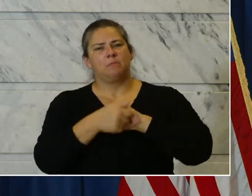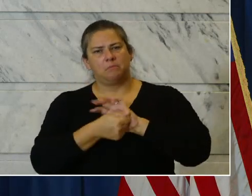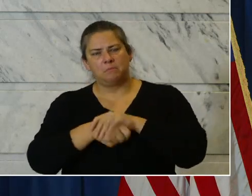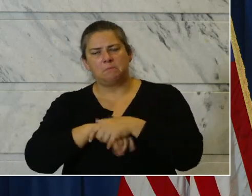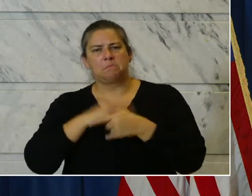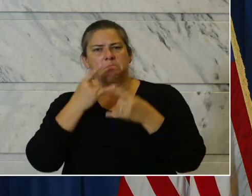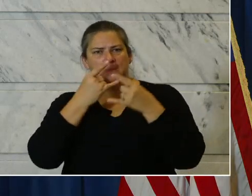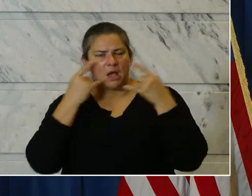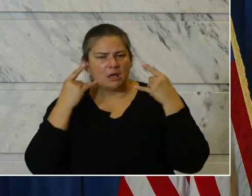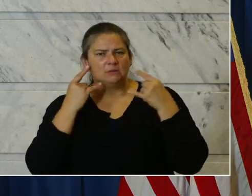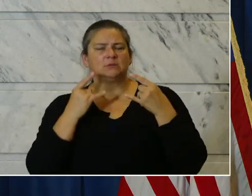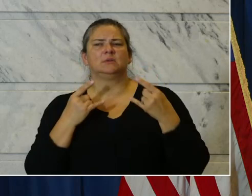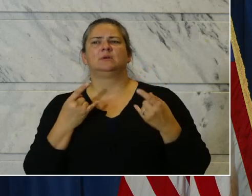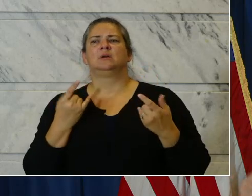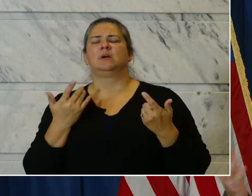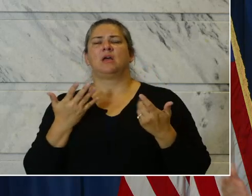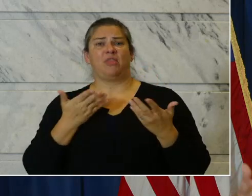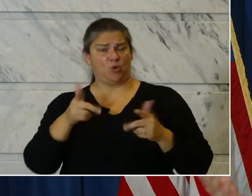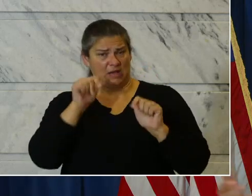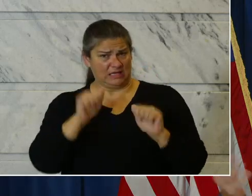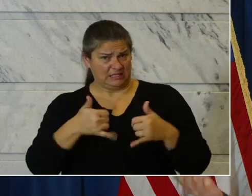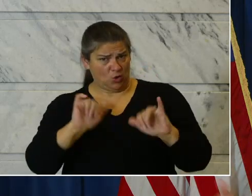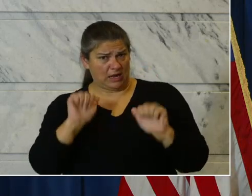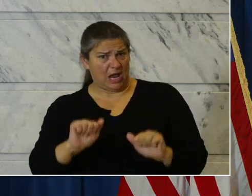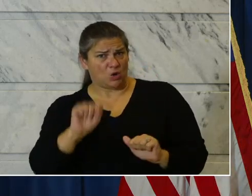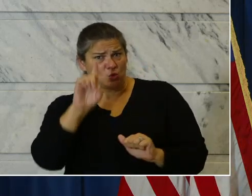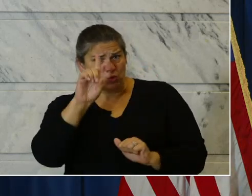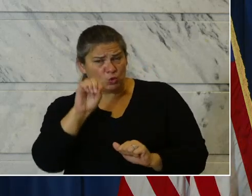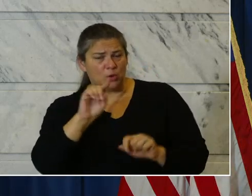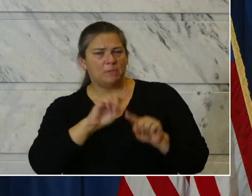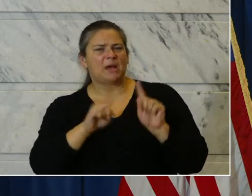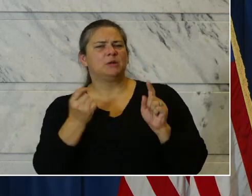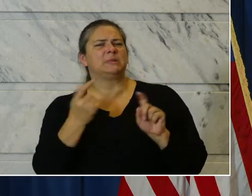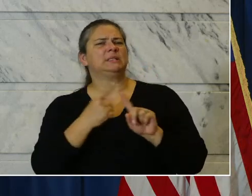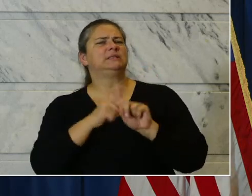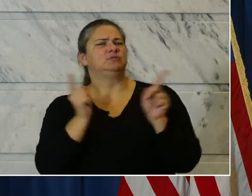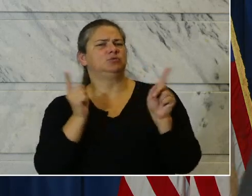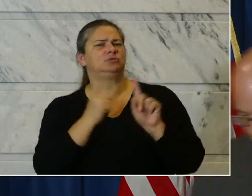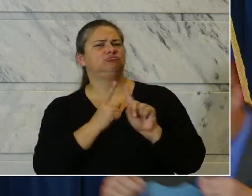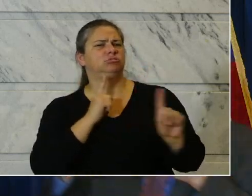then these other activities can still continue even though they have to be in a little bit modified way.